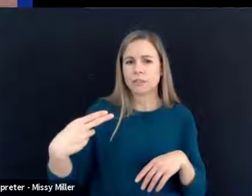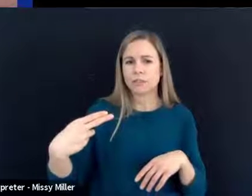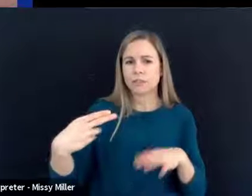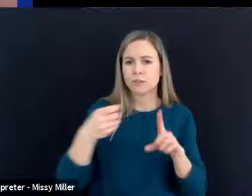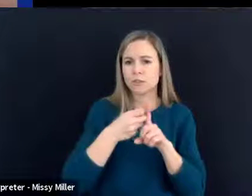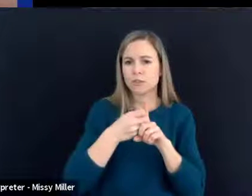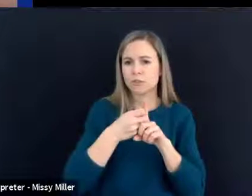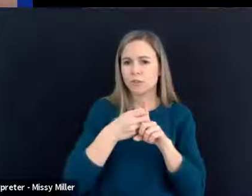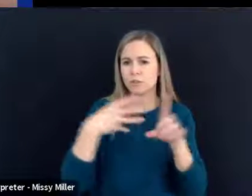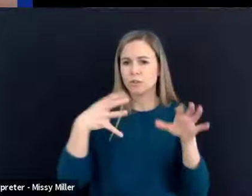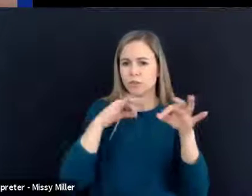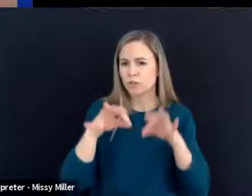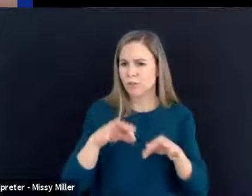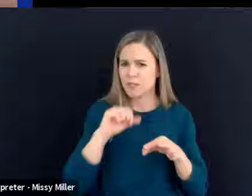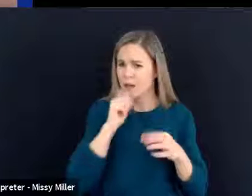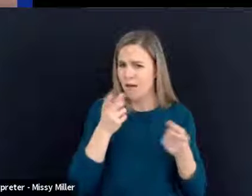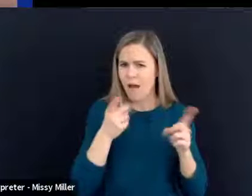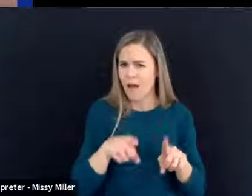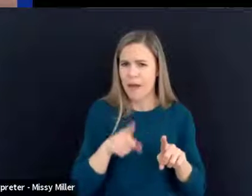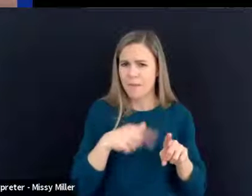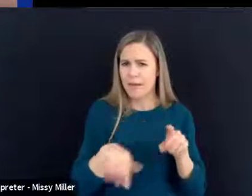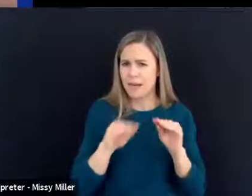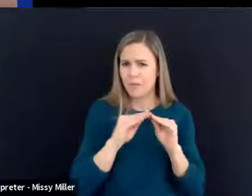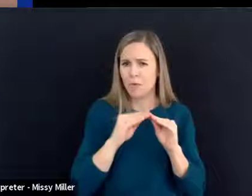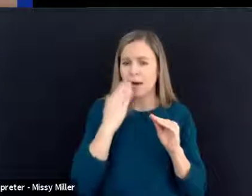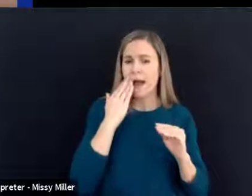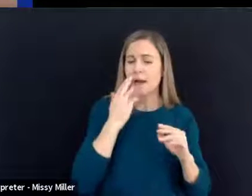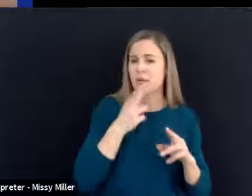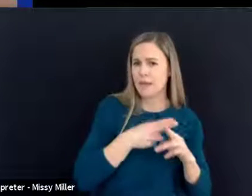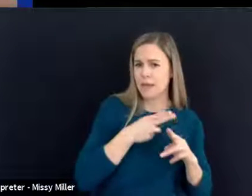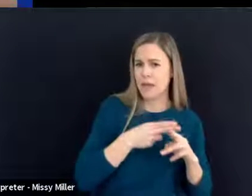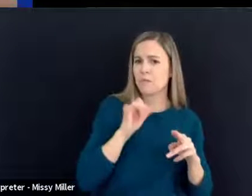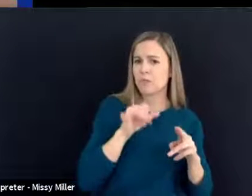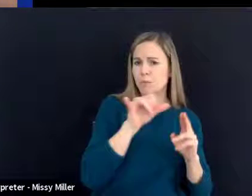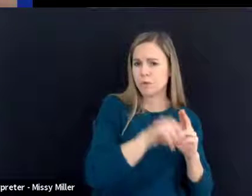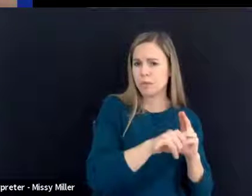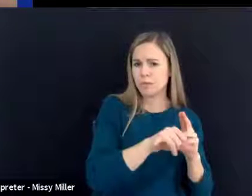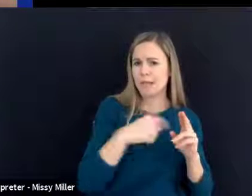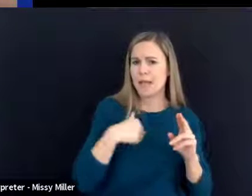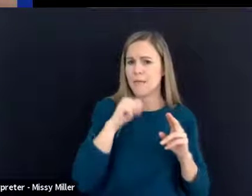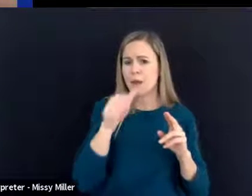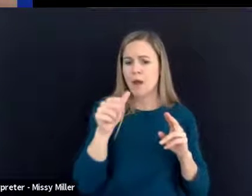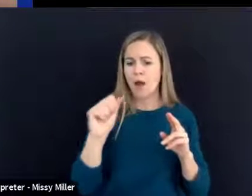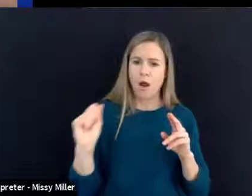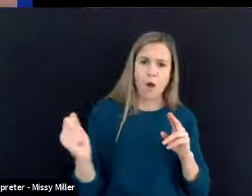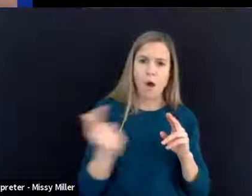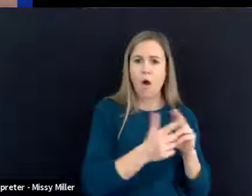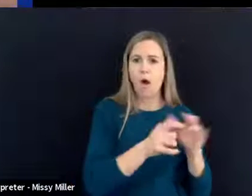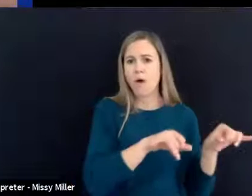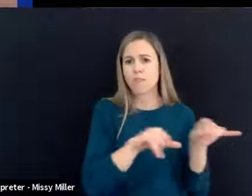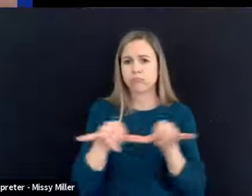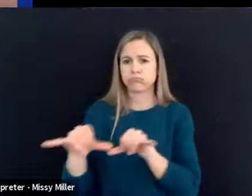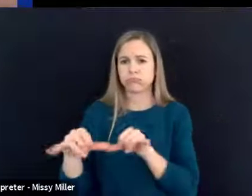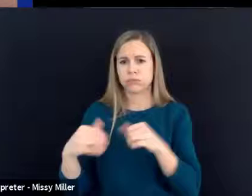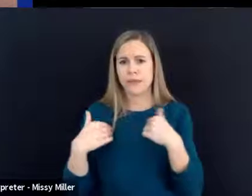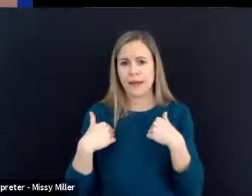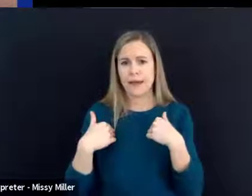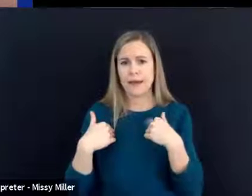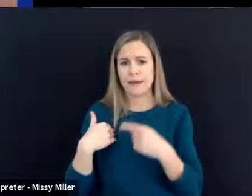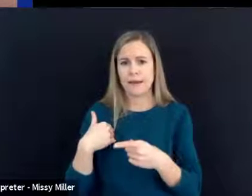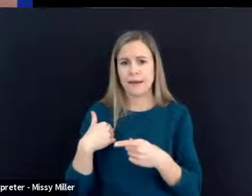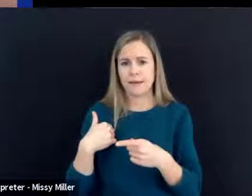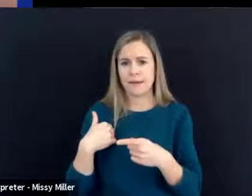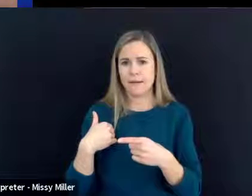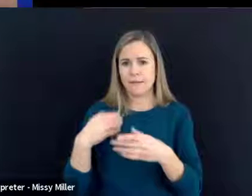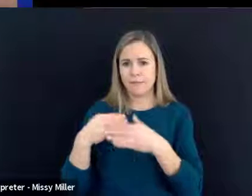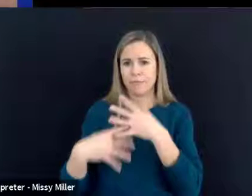happening anymore? I know the name was going to stay the same, but I thought not every person with charge had all those that you